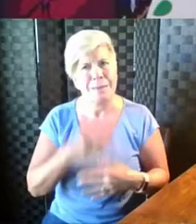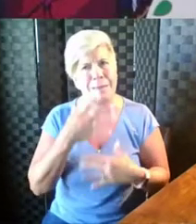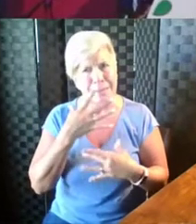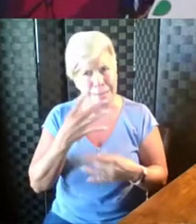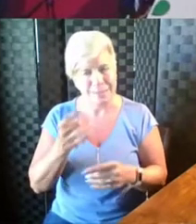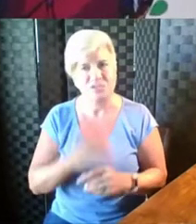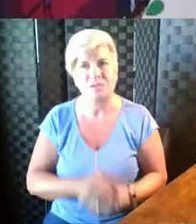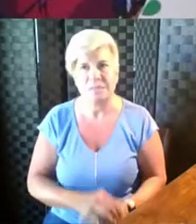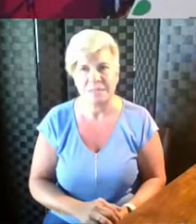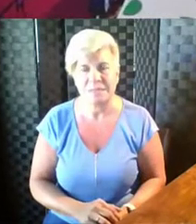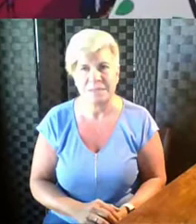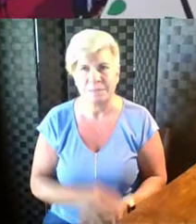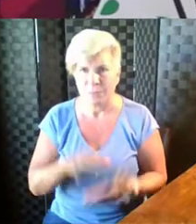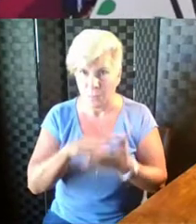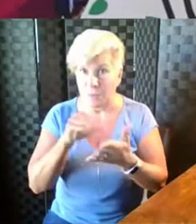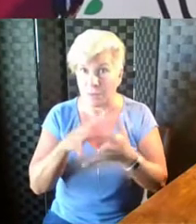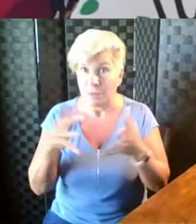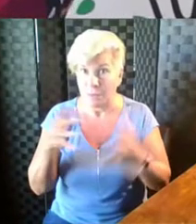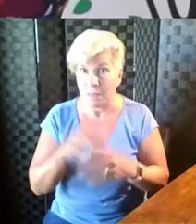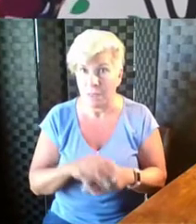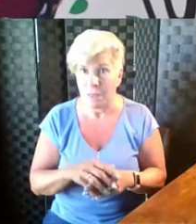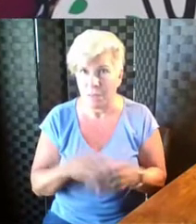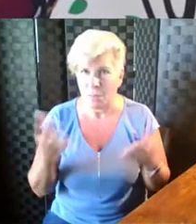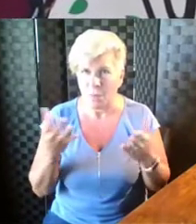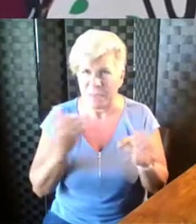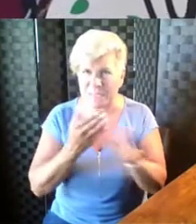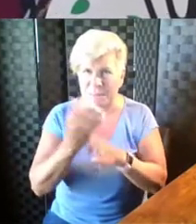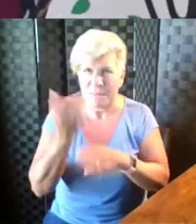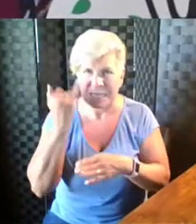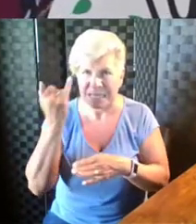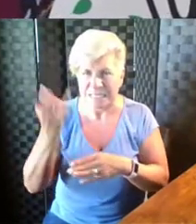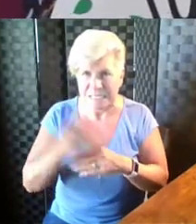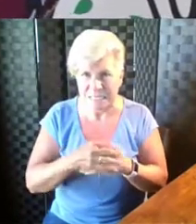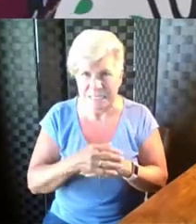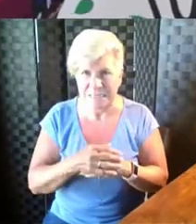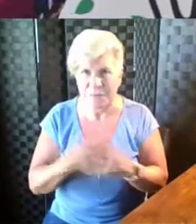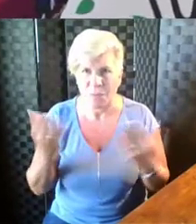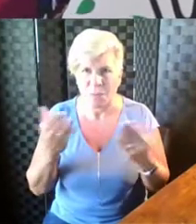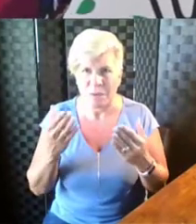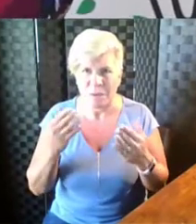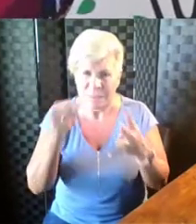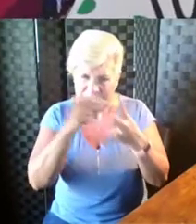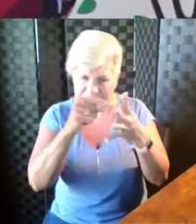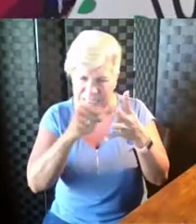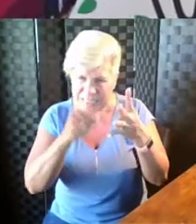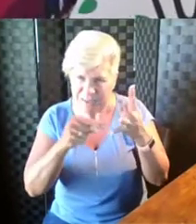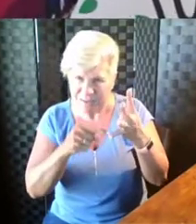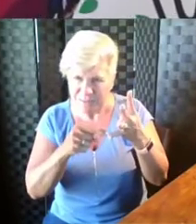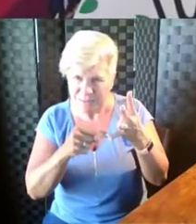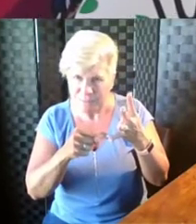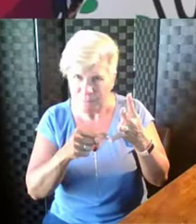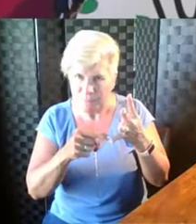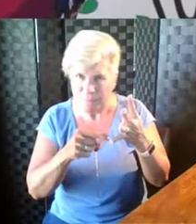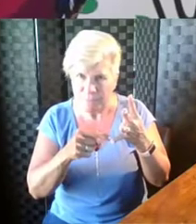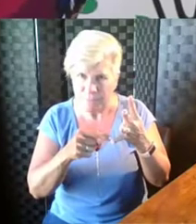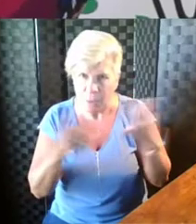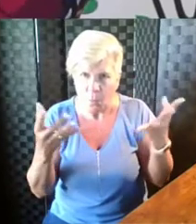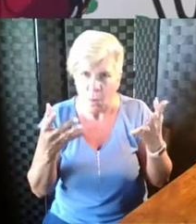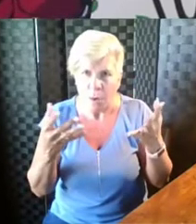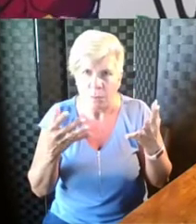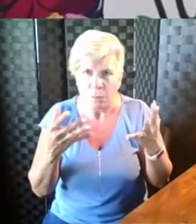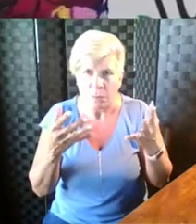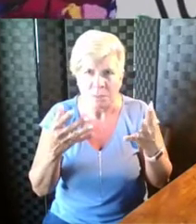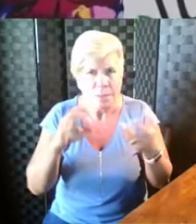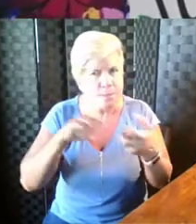interesting? We learned a lot, but what is the main idea? What are the key details? What was